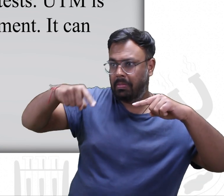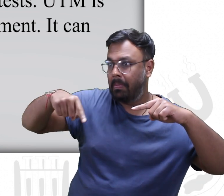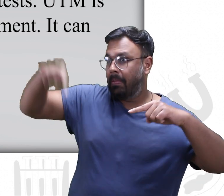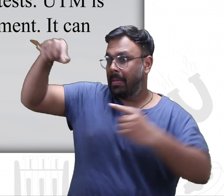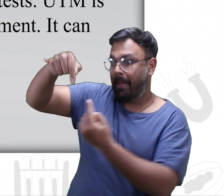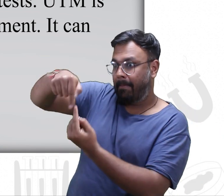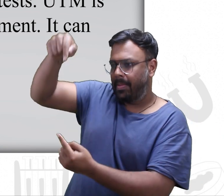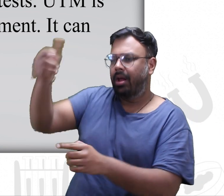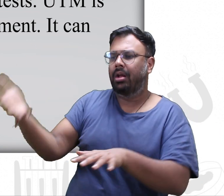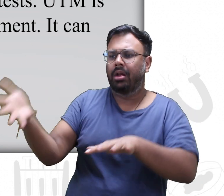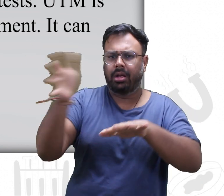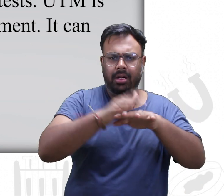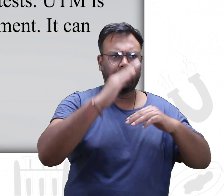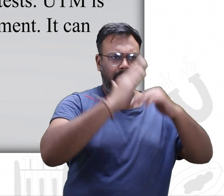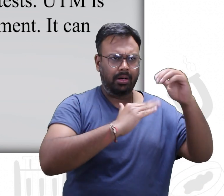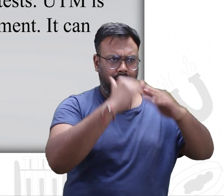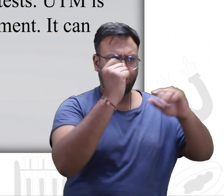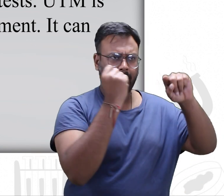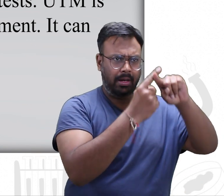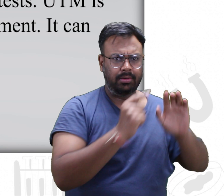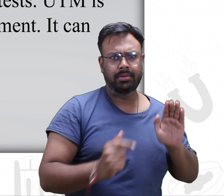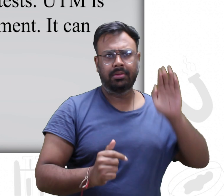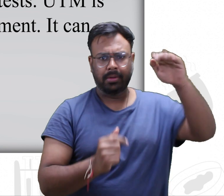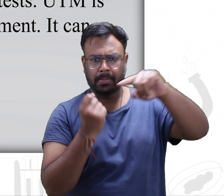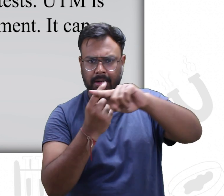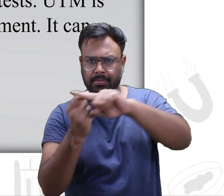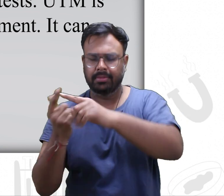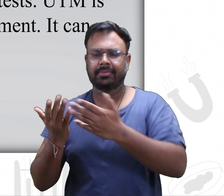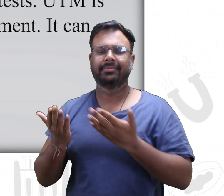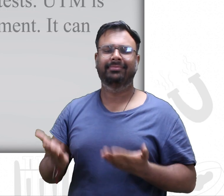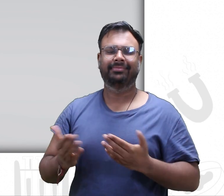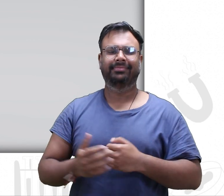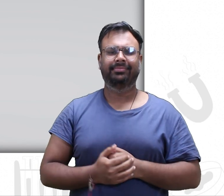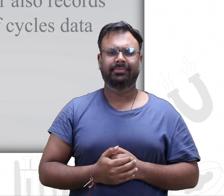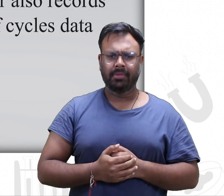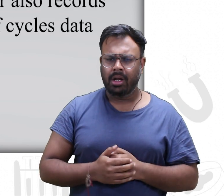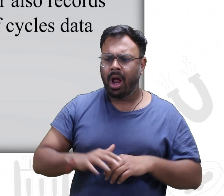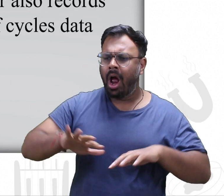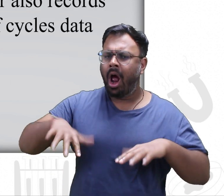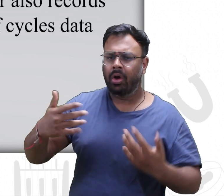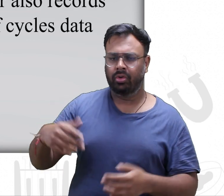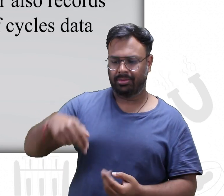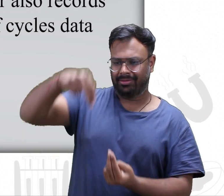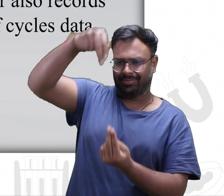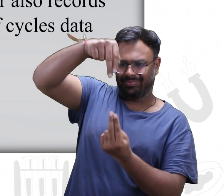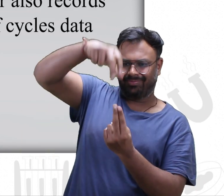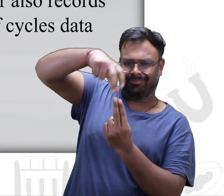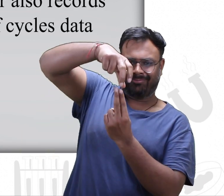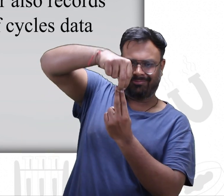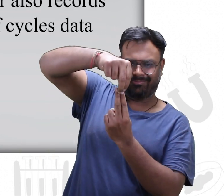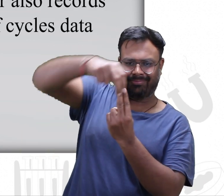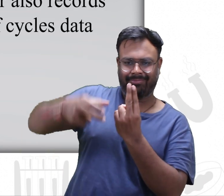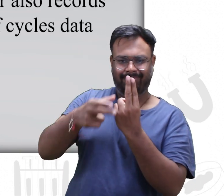fatigue-rated servohydraulic equipment. It can apply cyclic load to a test specimen. They are connected to a controller which